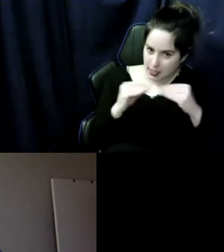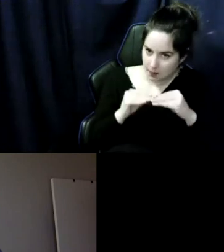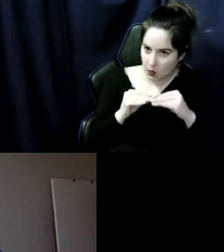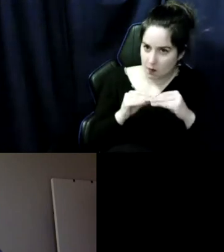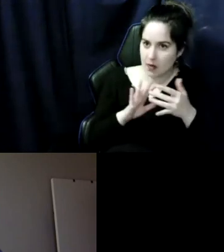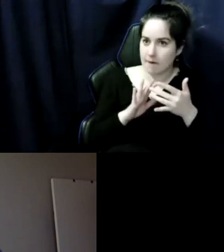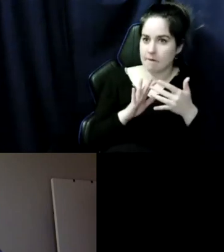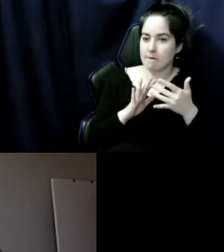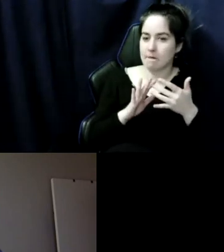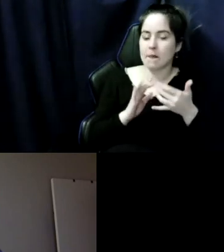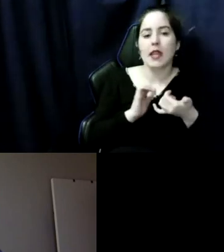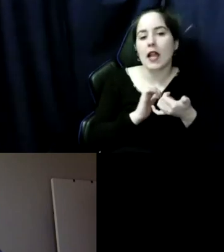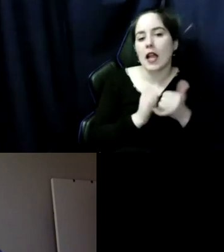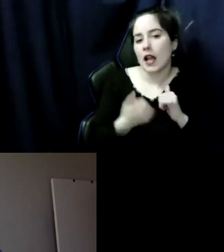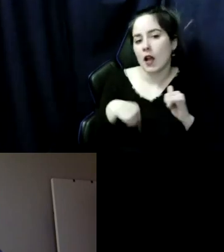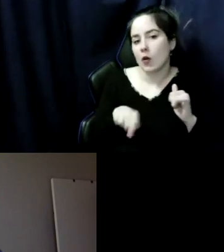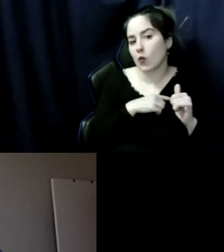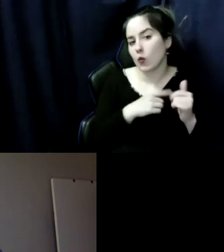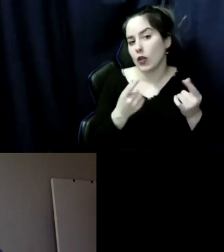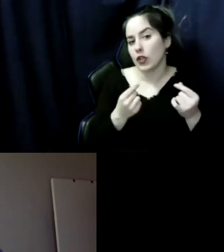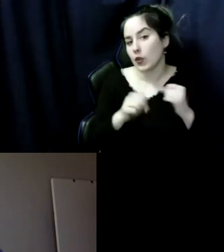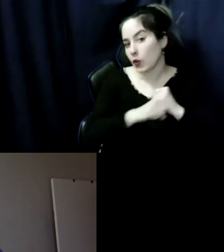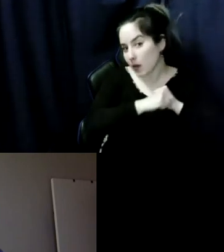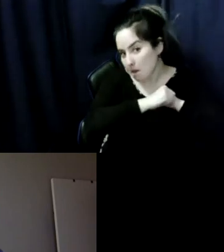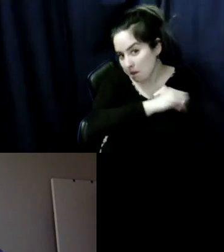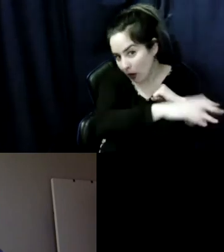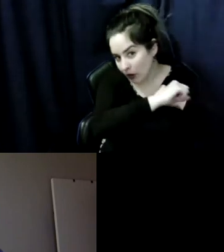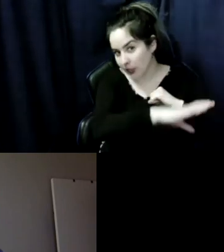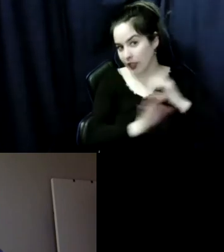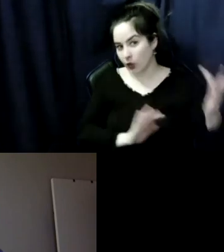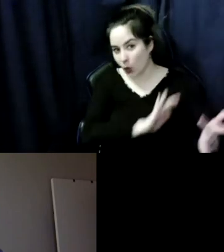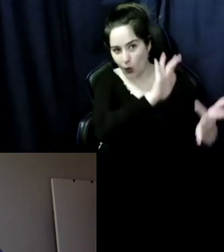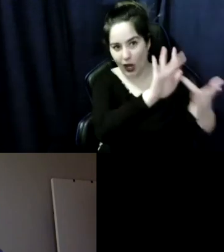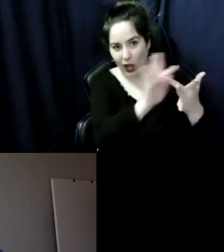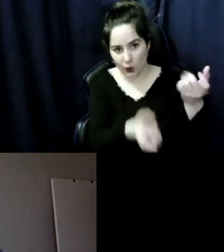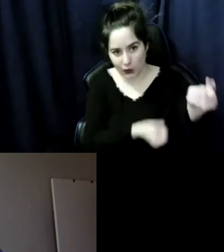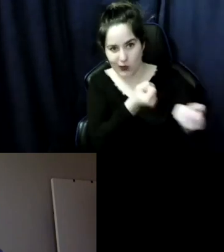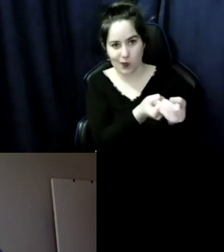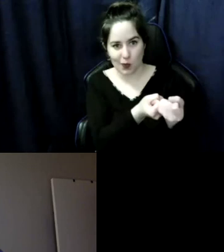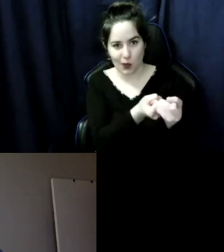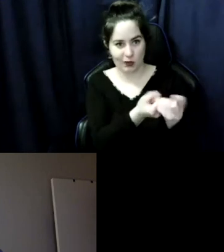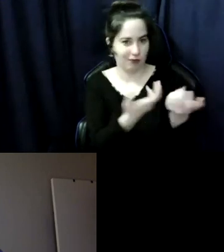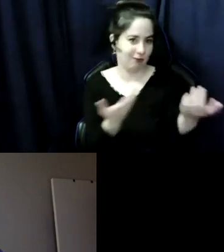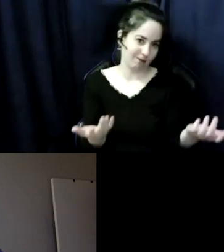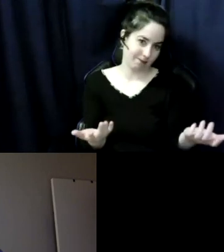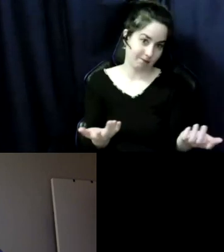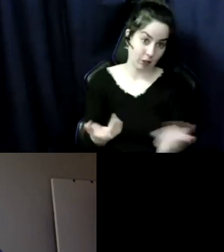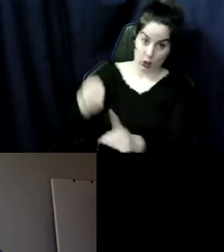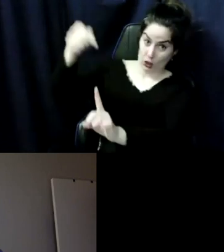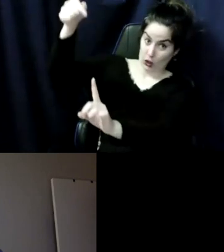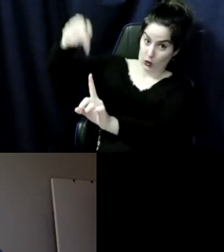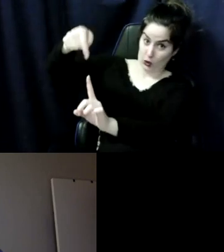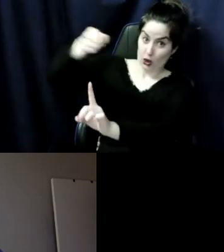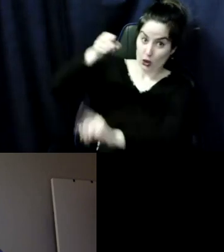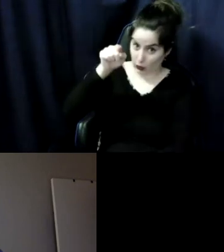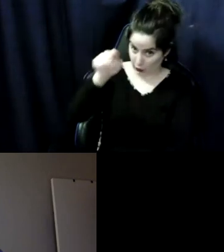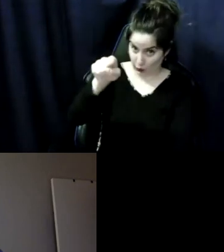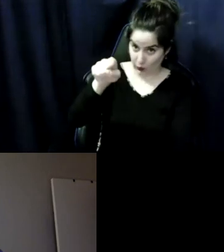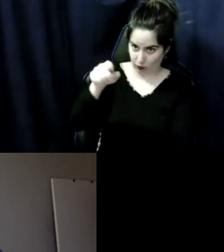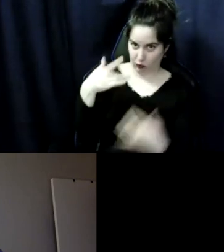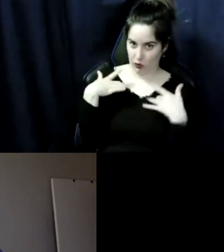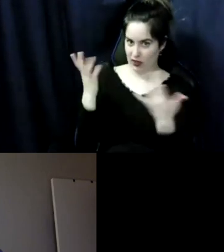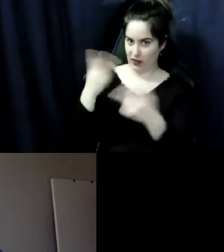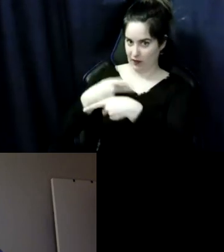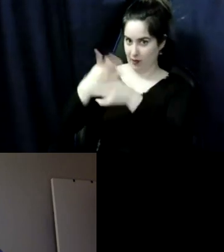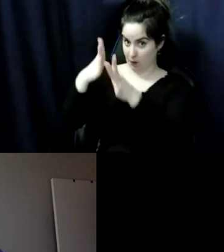do, marketing and outreach support, right? Like you as the event producer